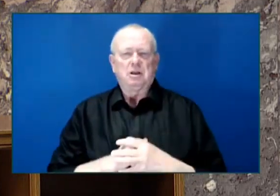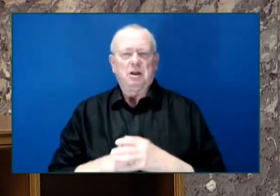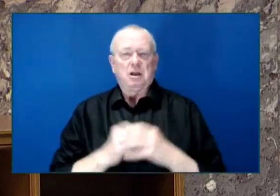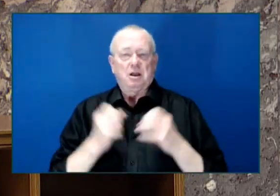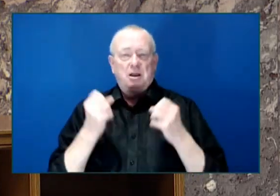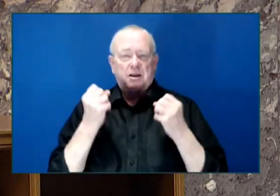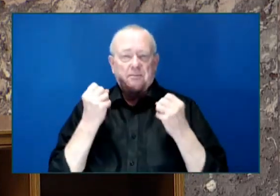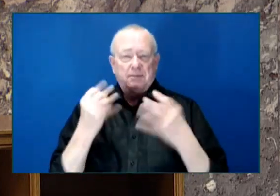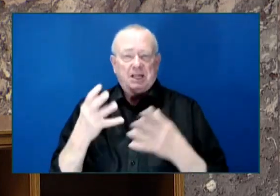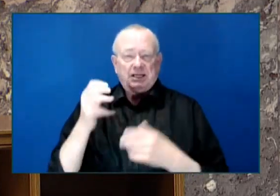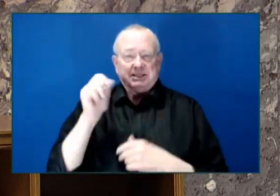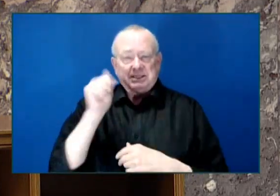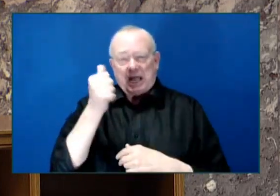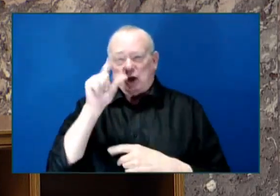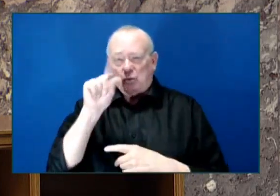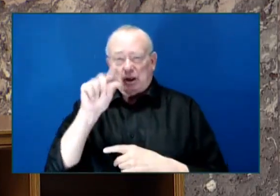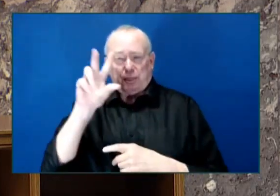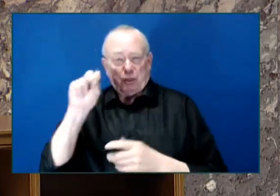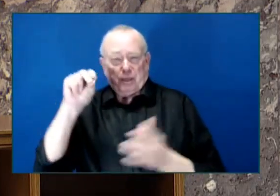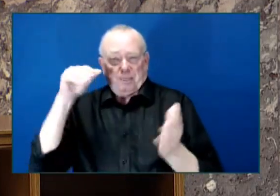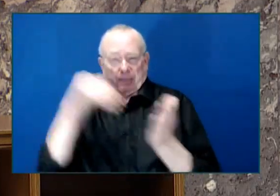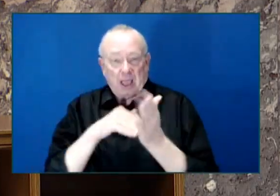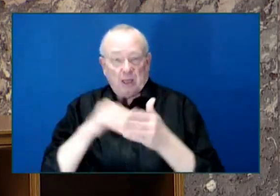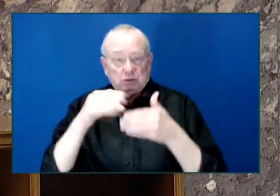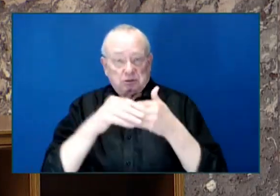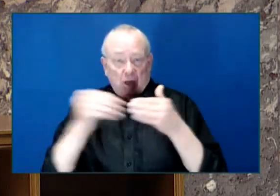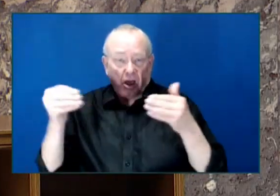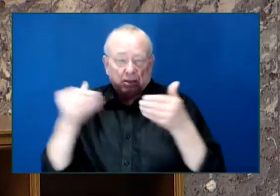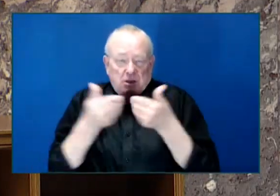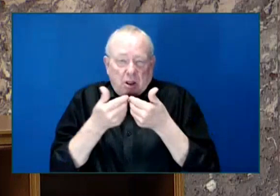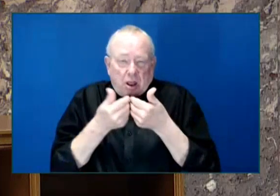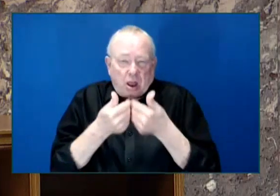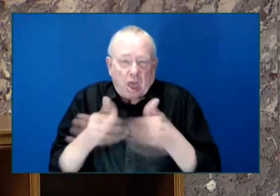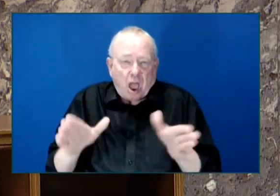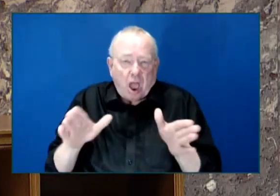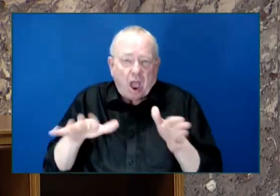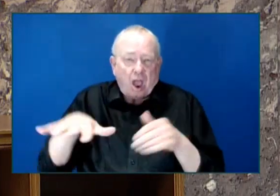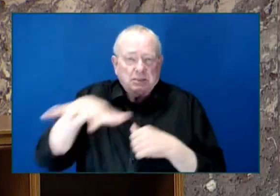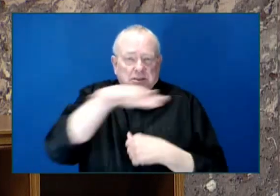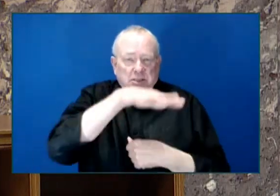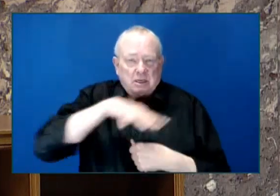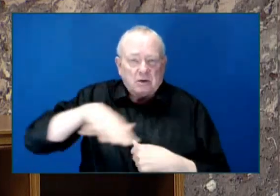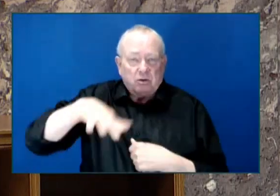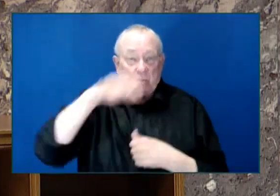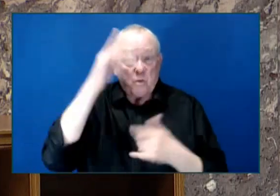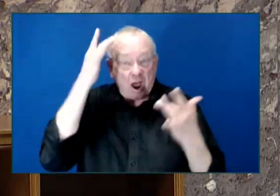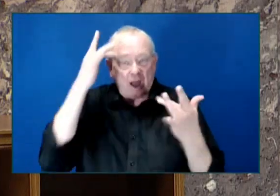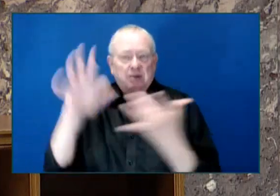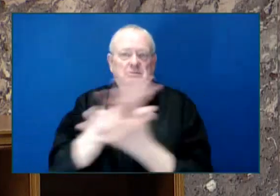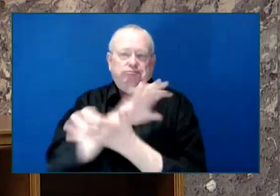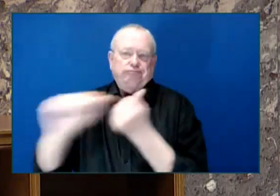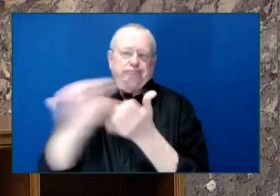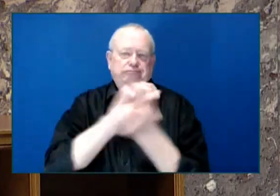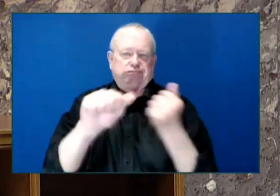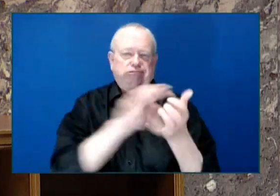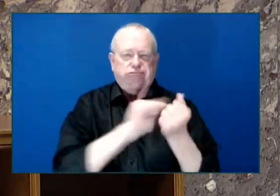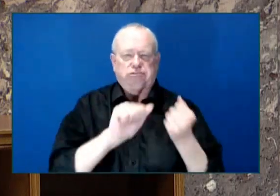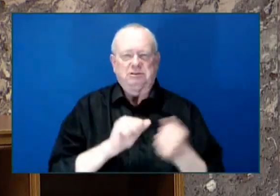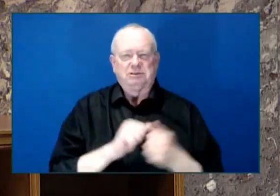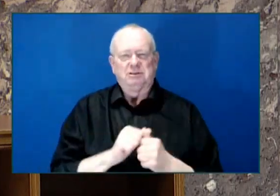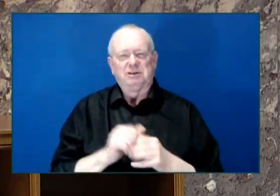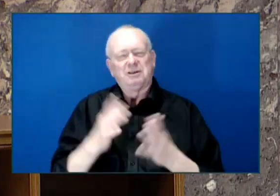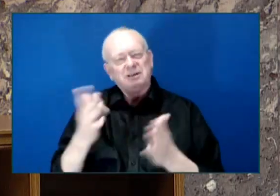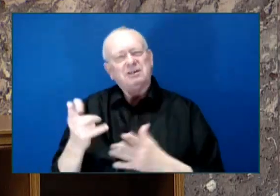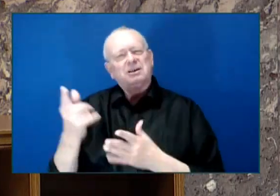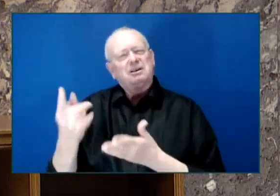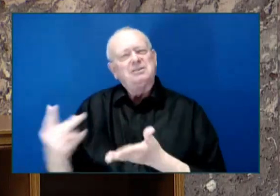minister stand up today, put an end to the empty talk, endless discussions, and absolute rhetoric, and